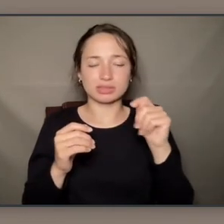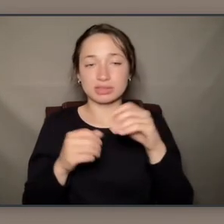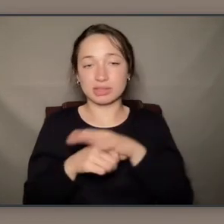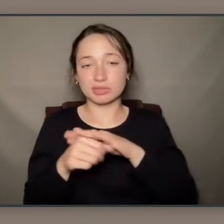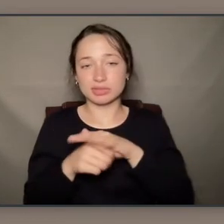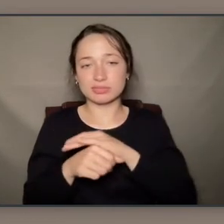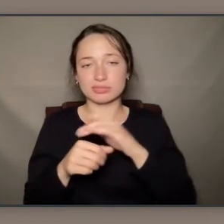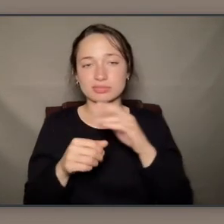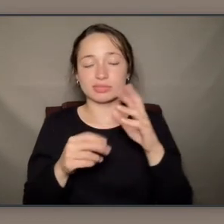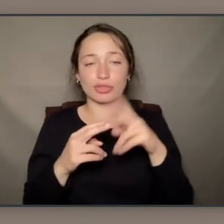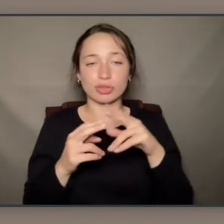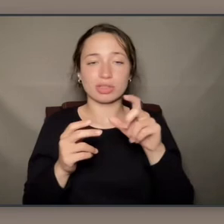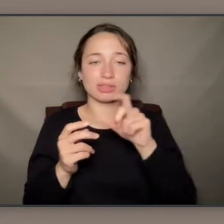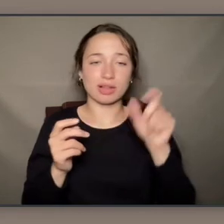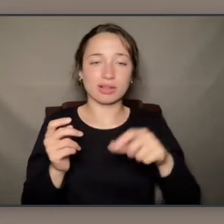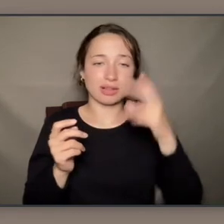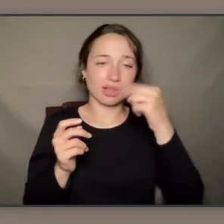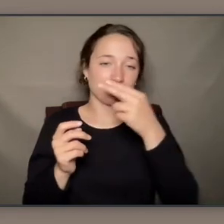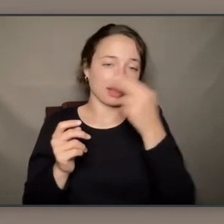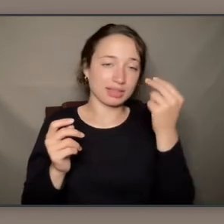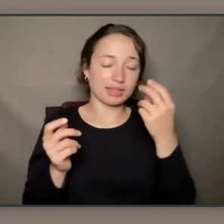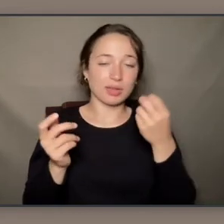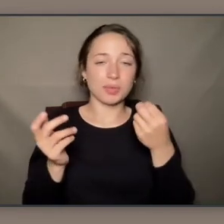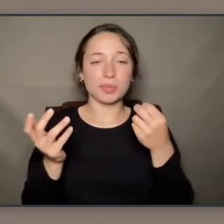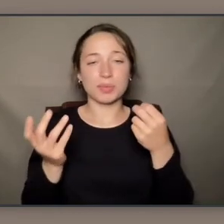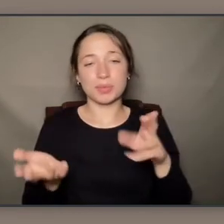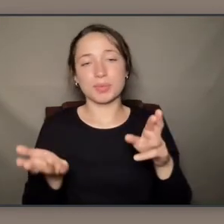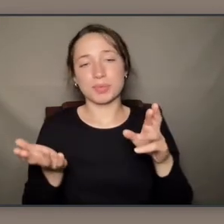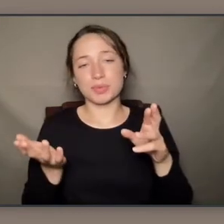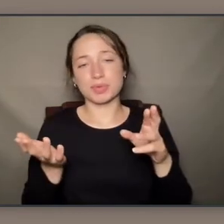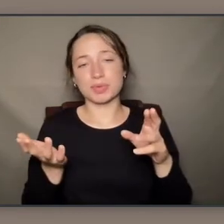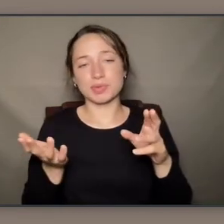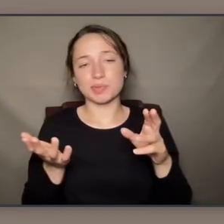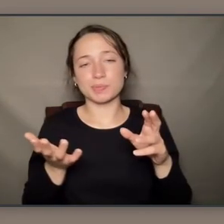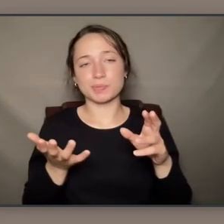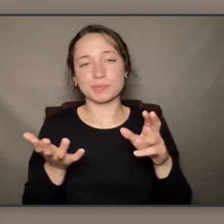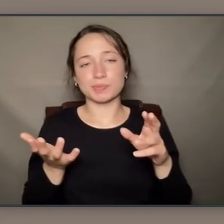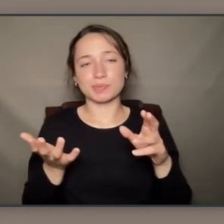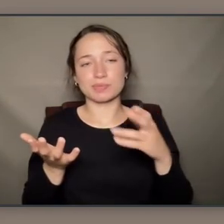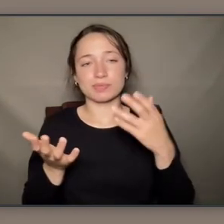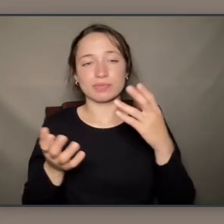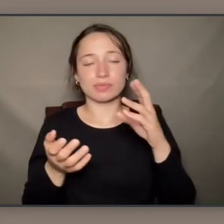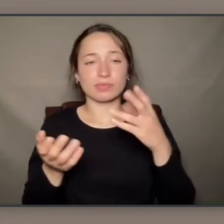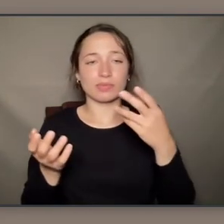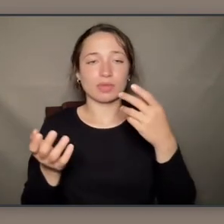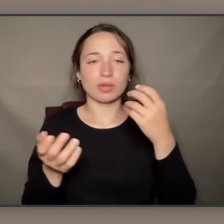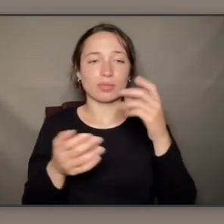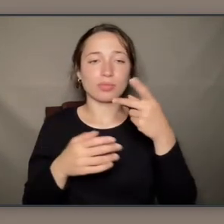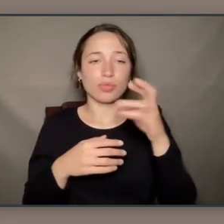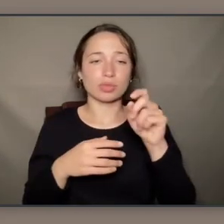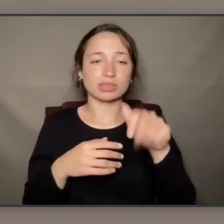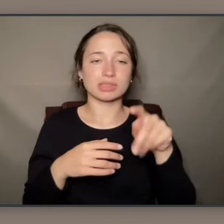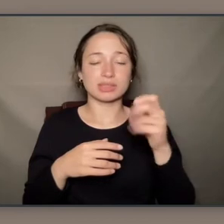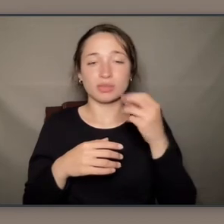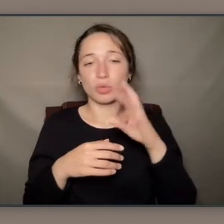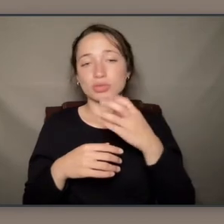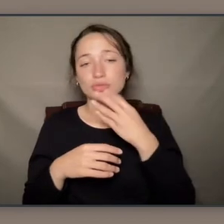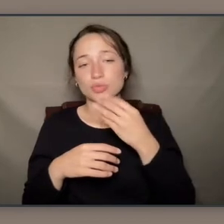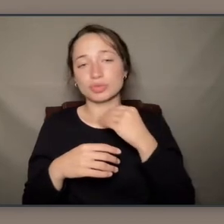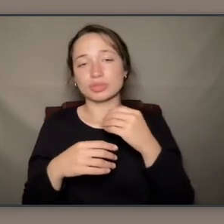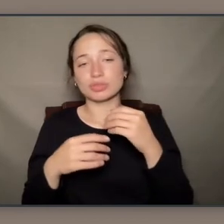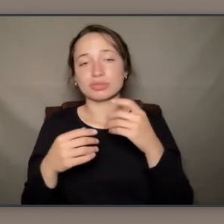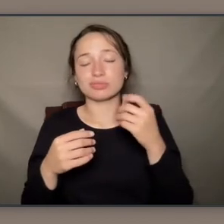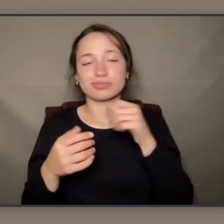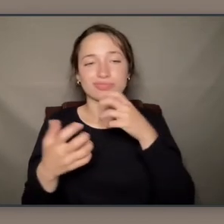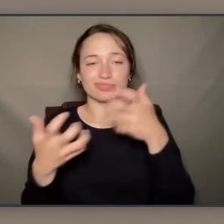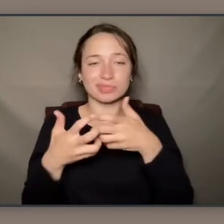that was mostly either Italian, Catholic, WASP Protestant, or Jewish.